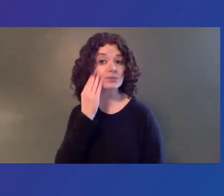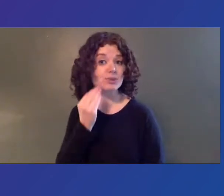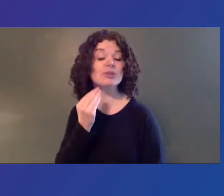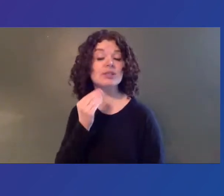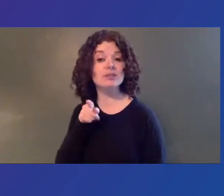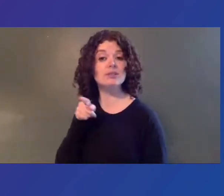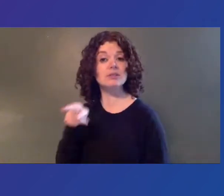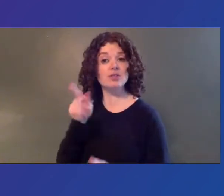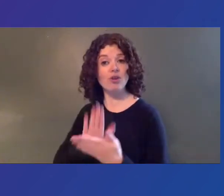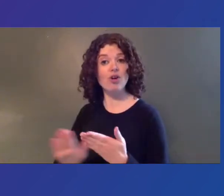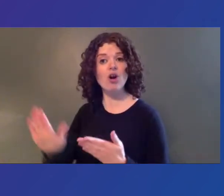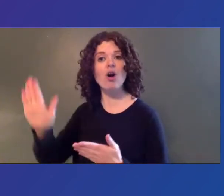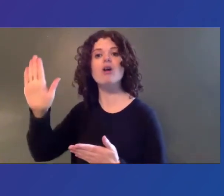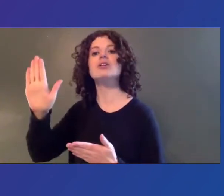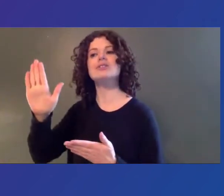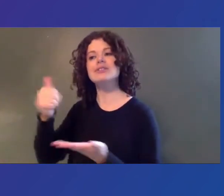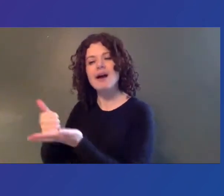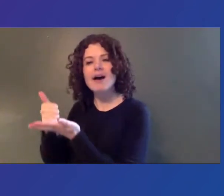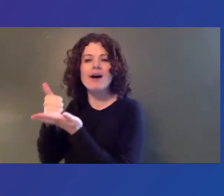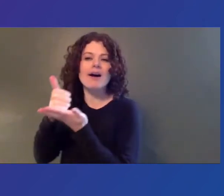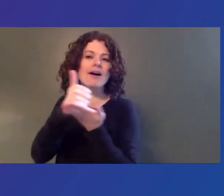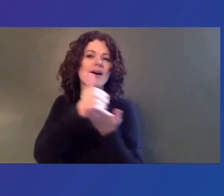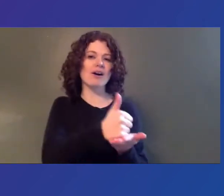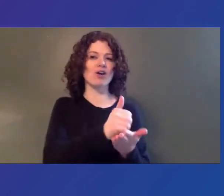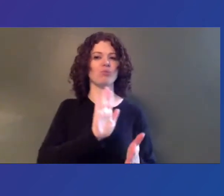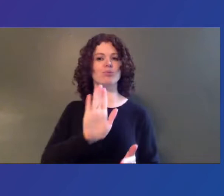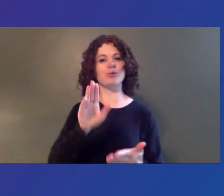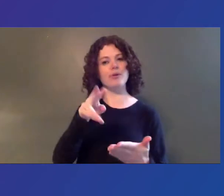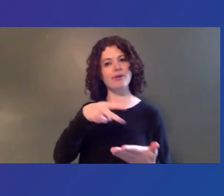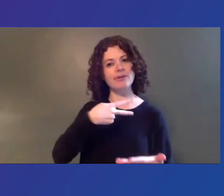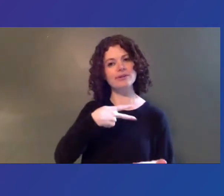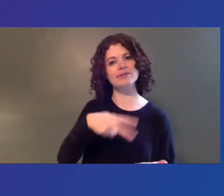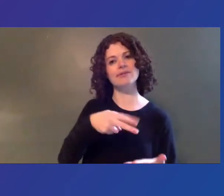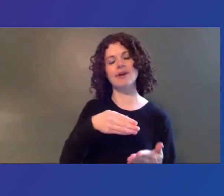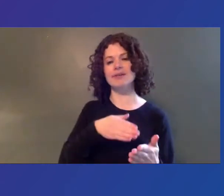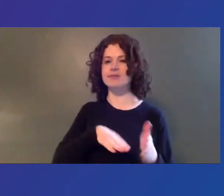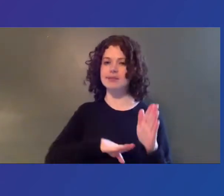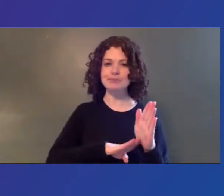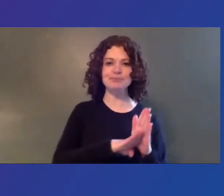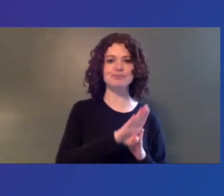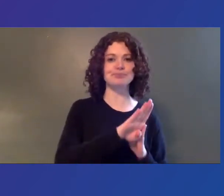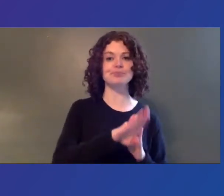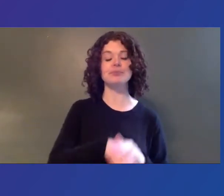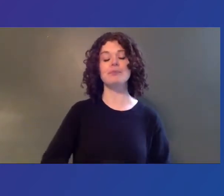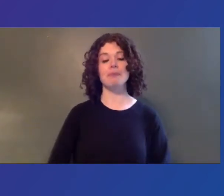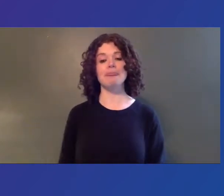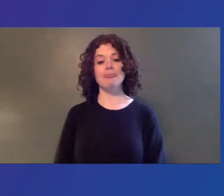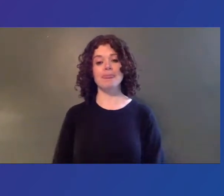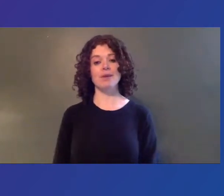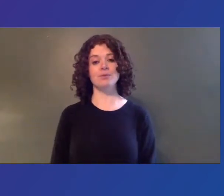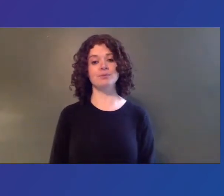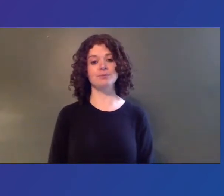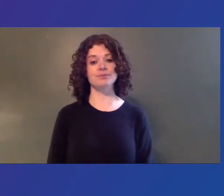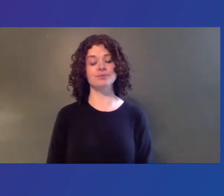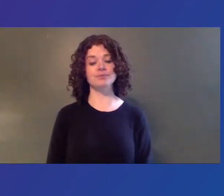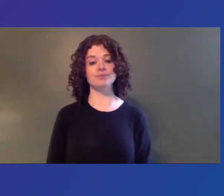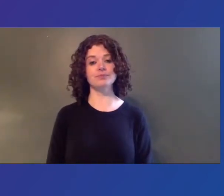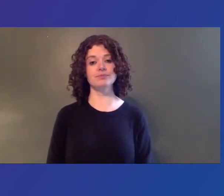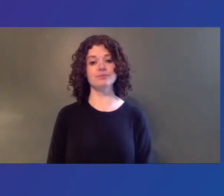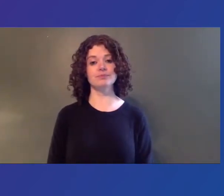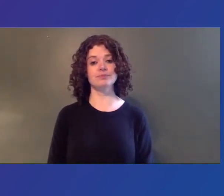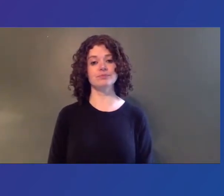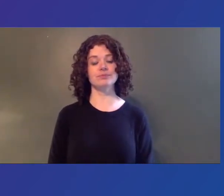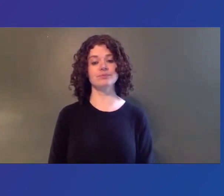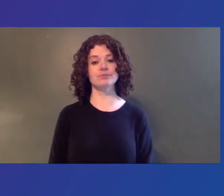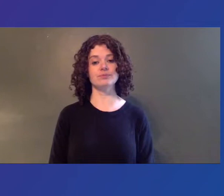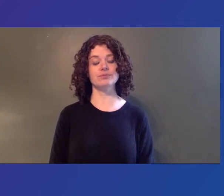another branch of your dancing self. And then just in